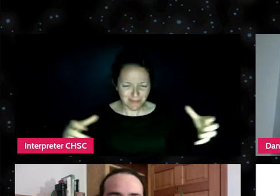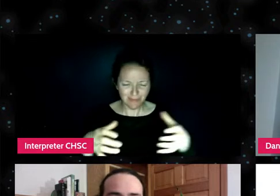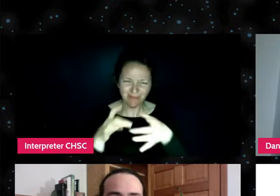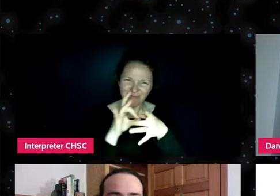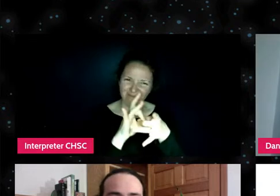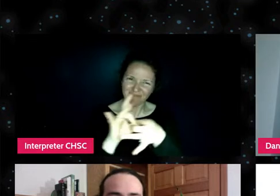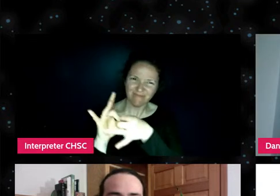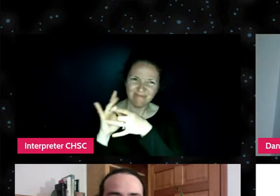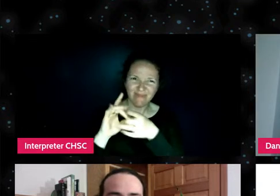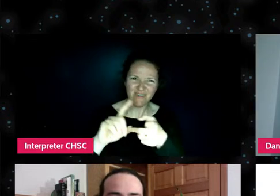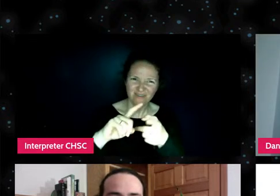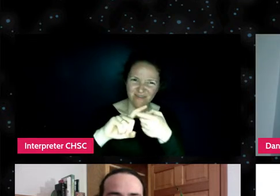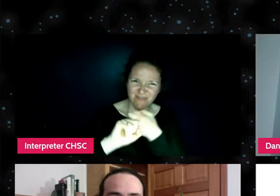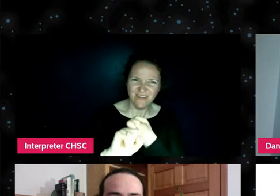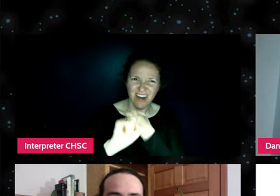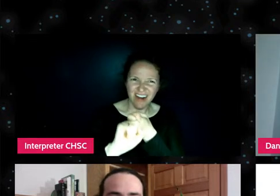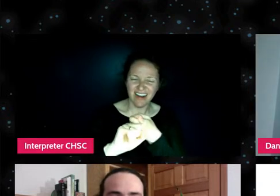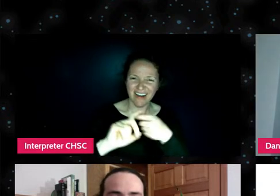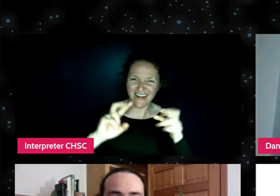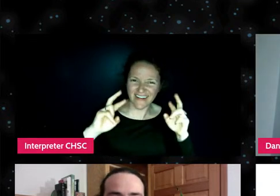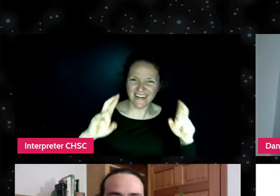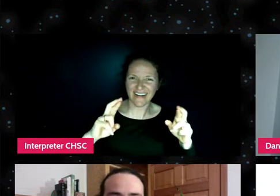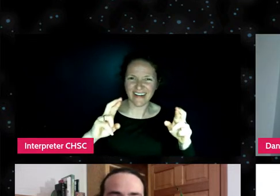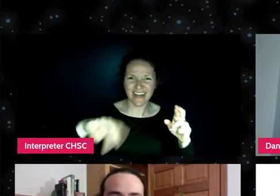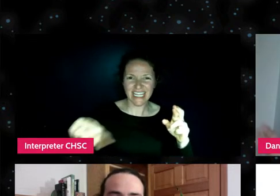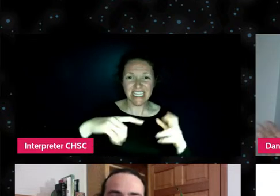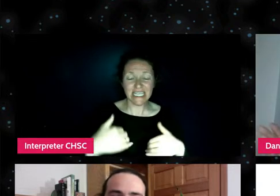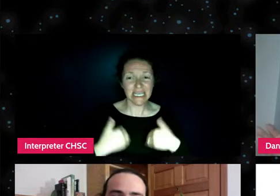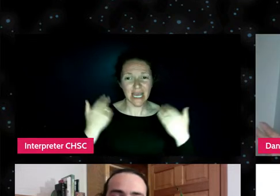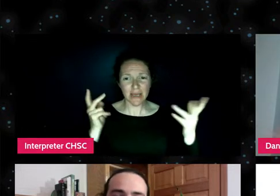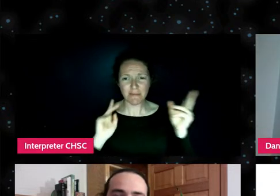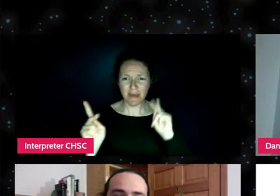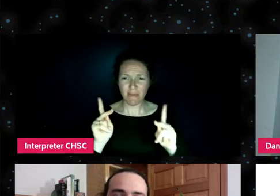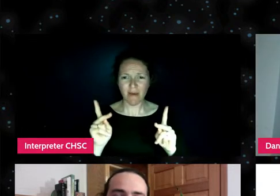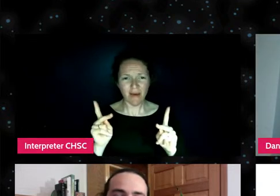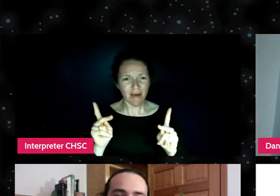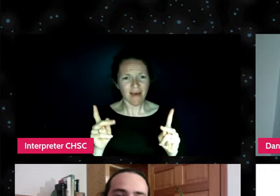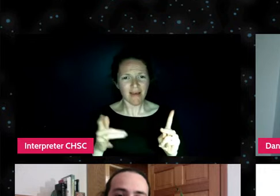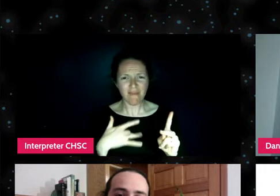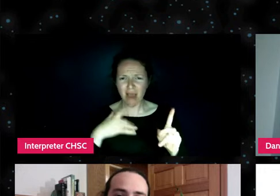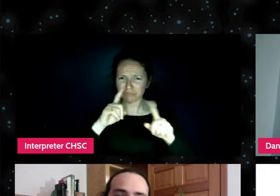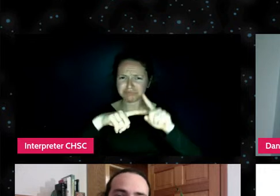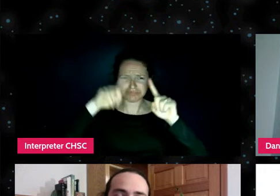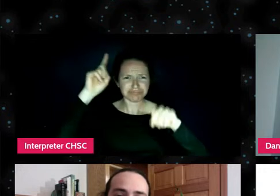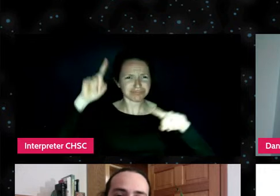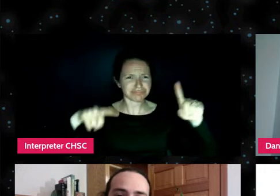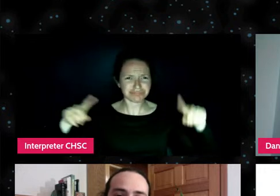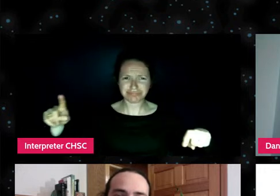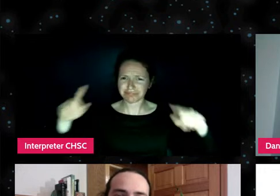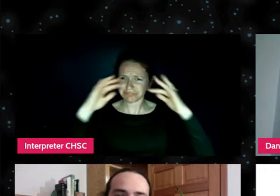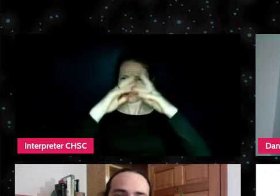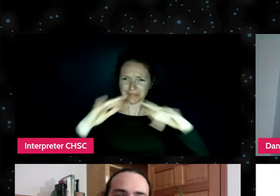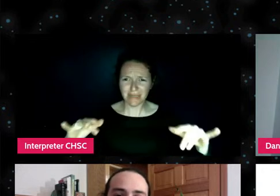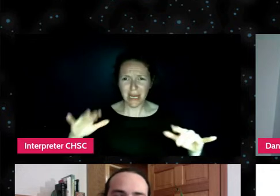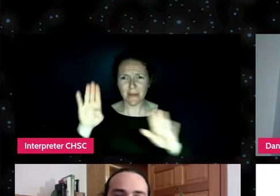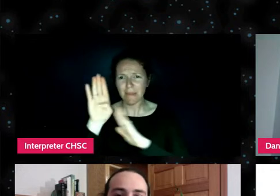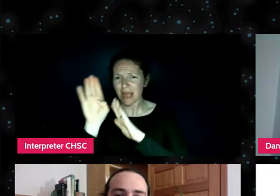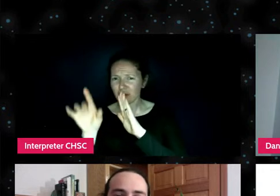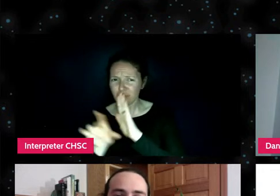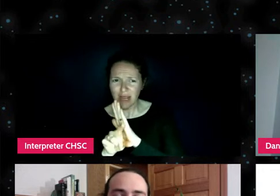they're all young, you know, youth or the young people. There was such a diversity of backgrounds and perspectives